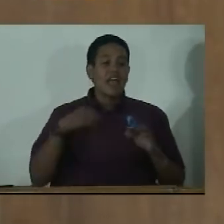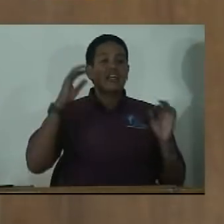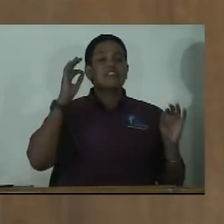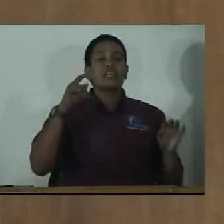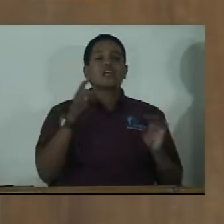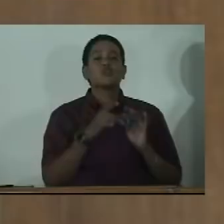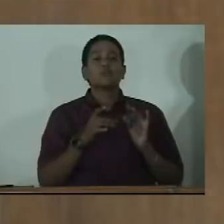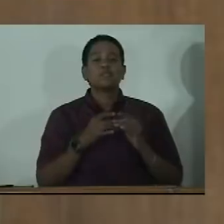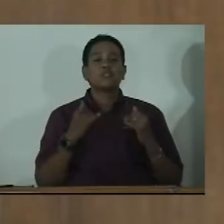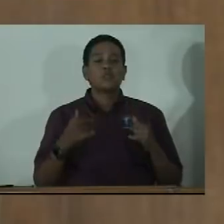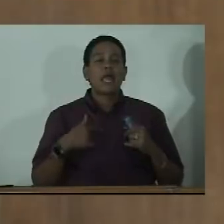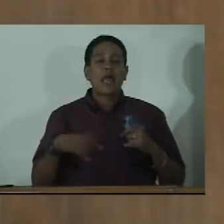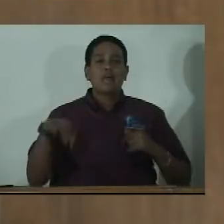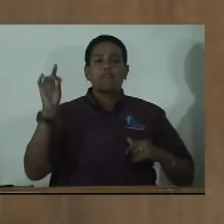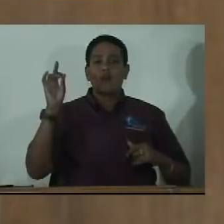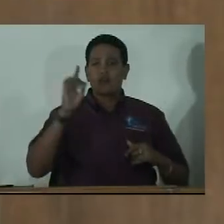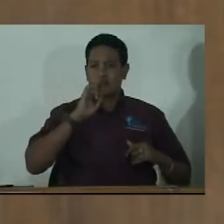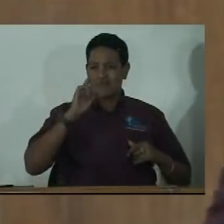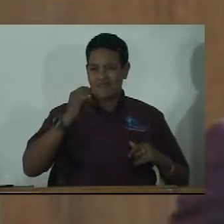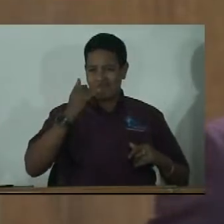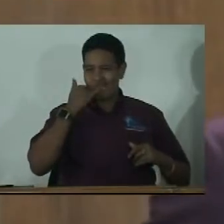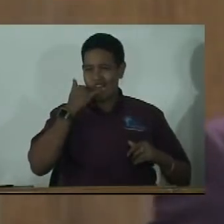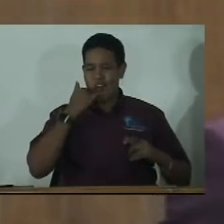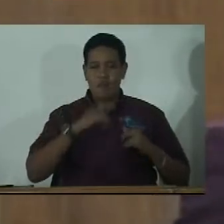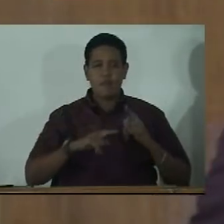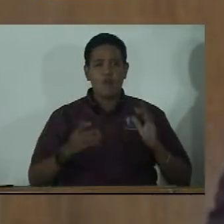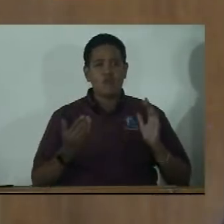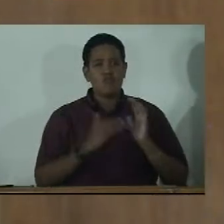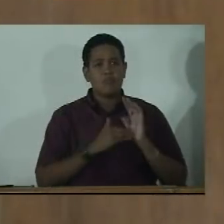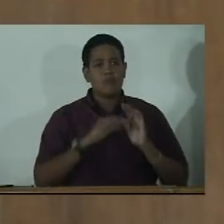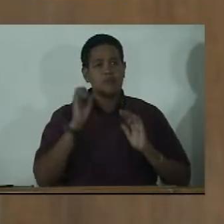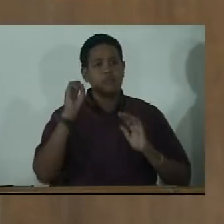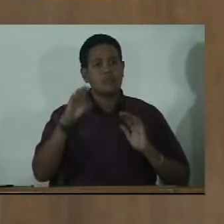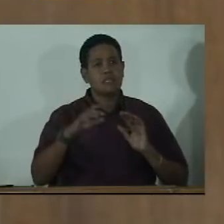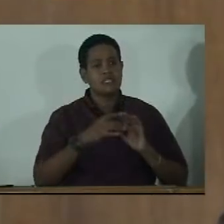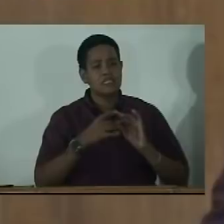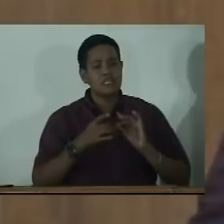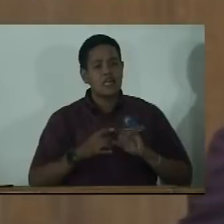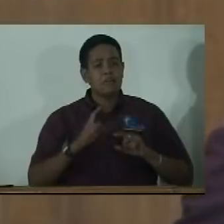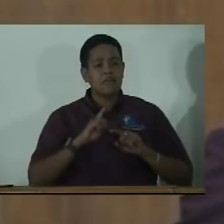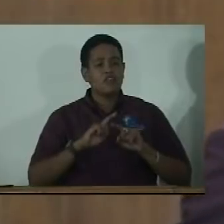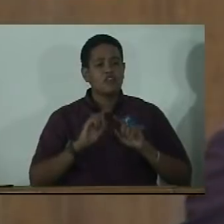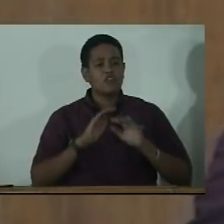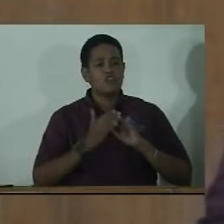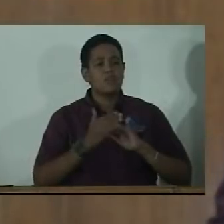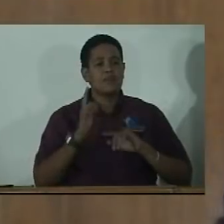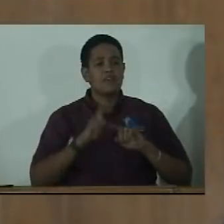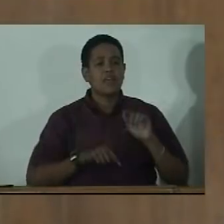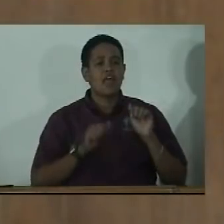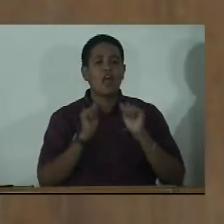misleading but reinforced statement that Jamaica cannot compete in agriculture.